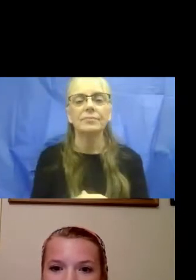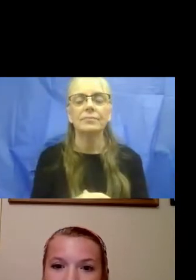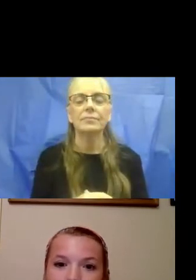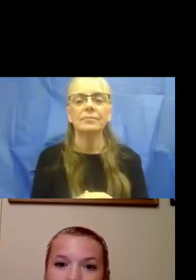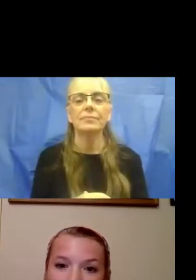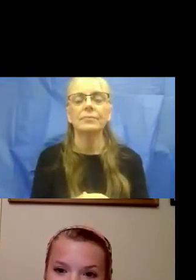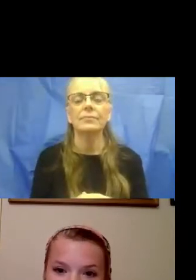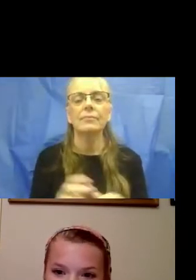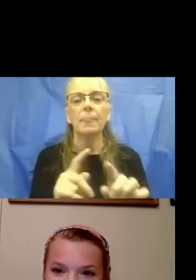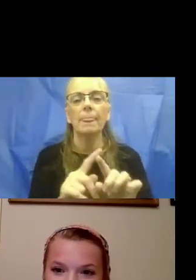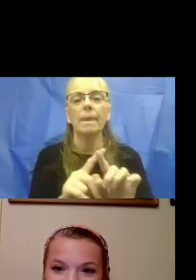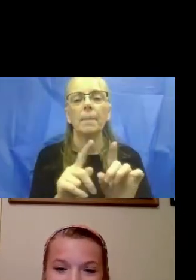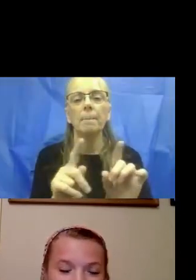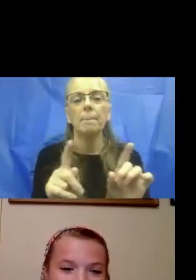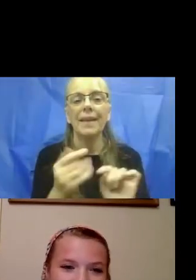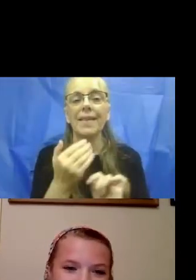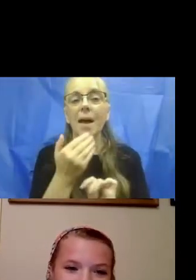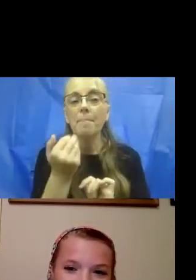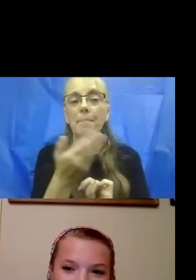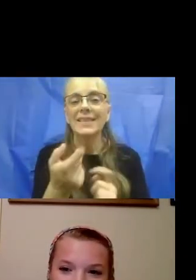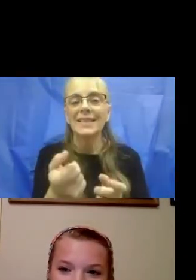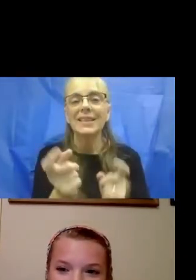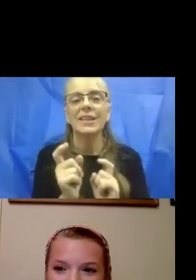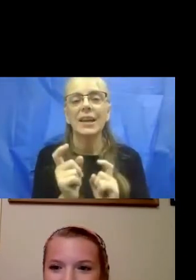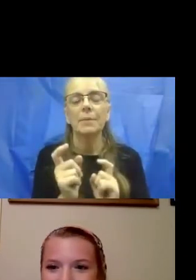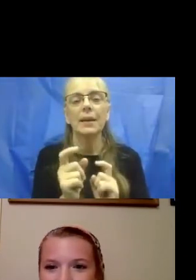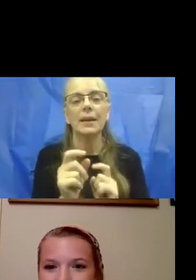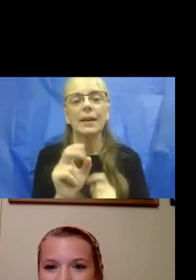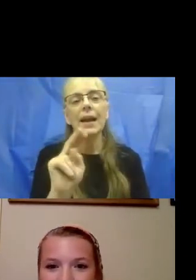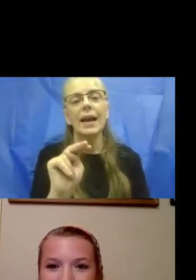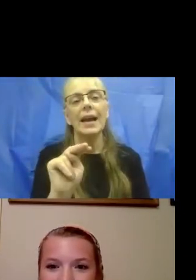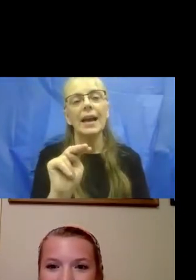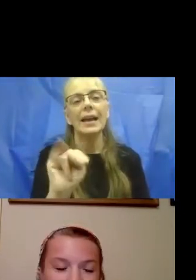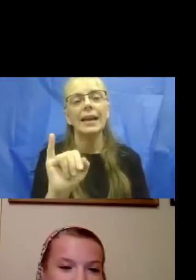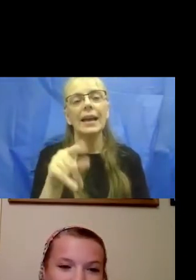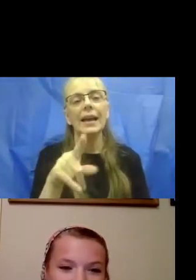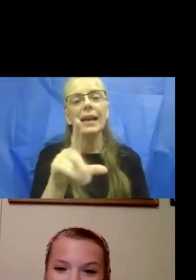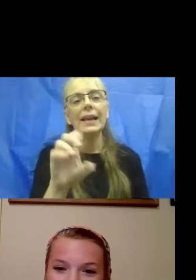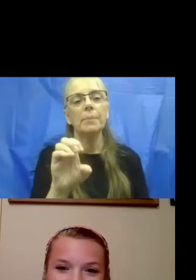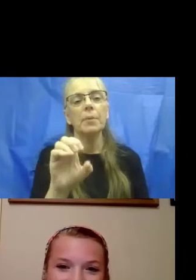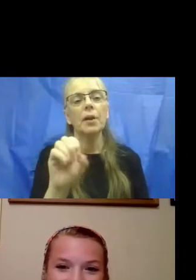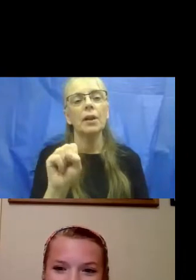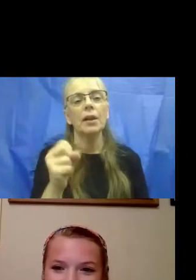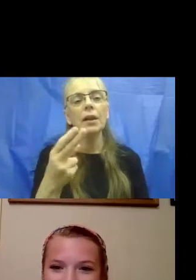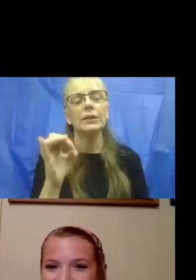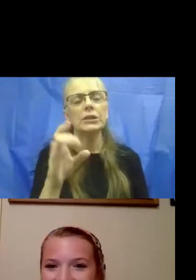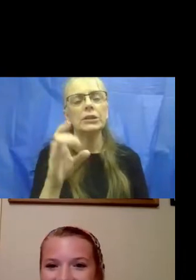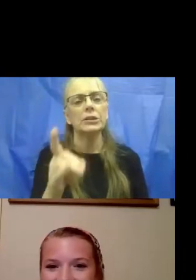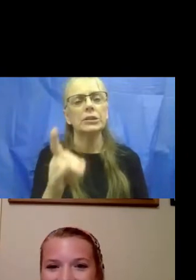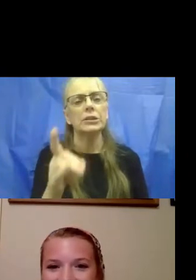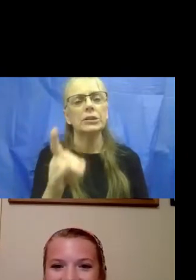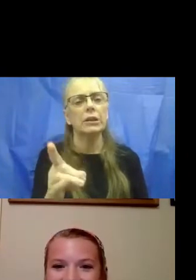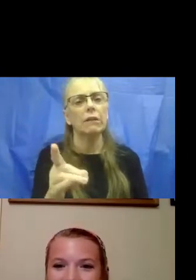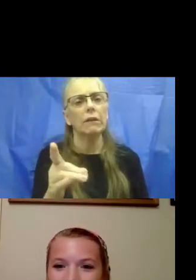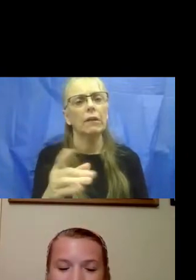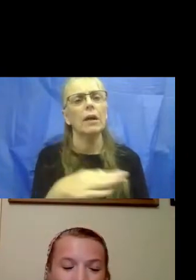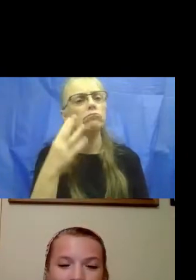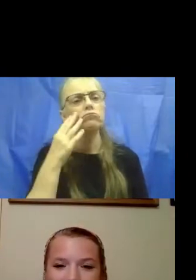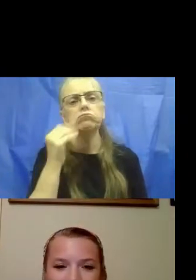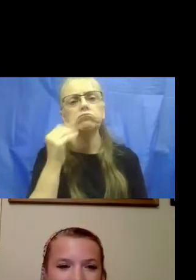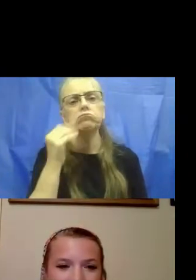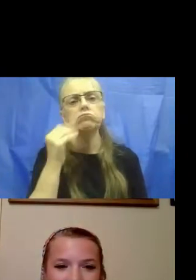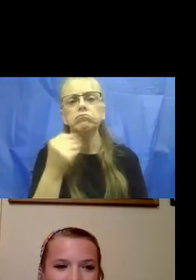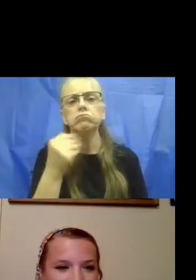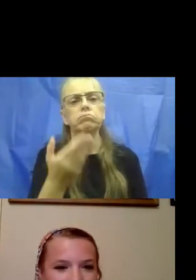But the best thing she brought was something called a nipple shield, which I did not know what that was at all. And it was the